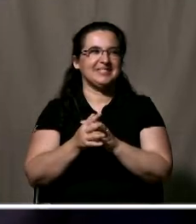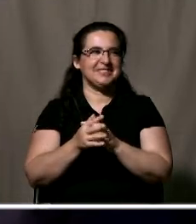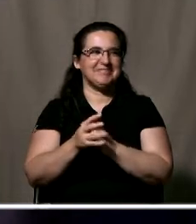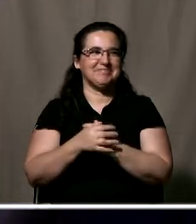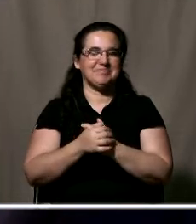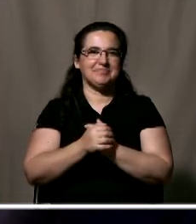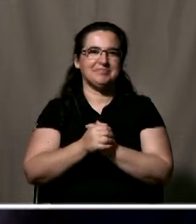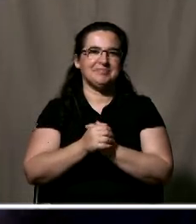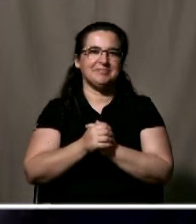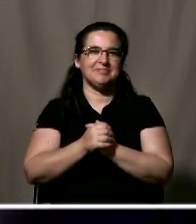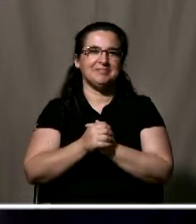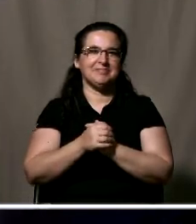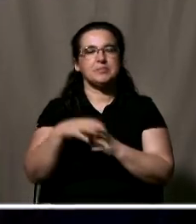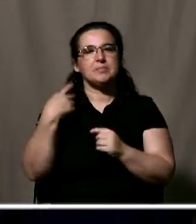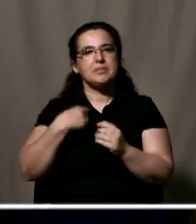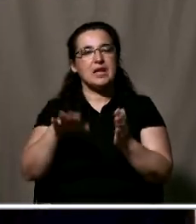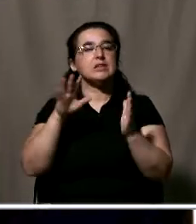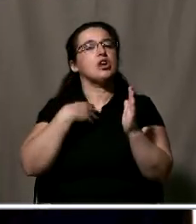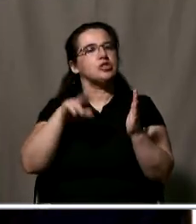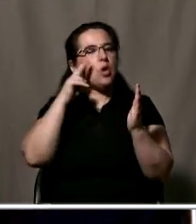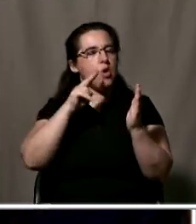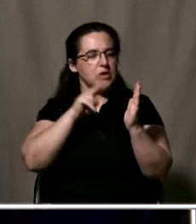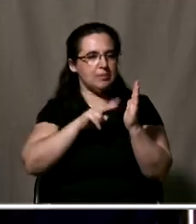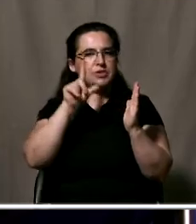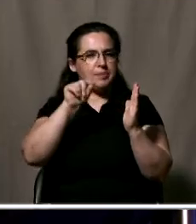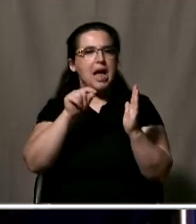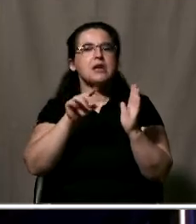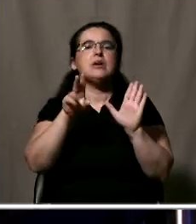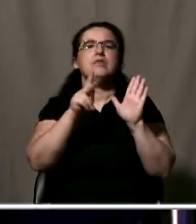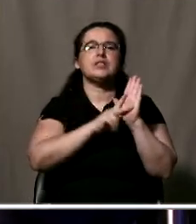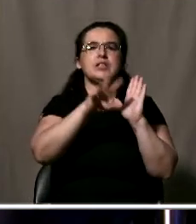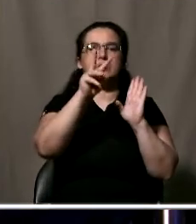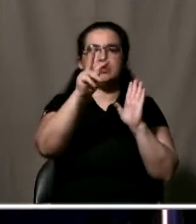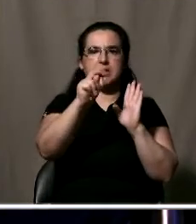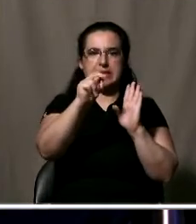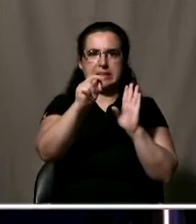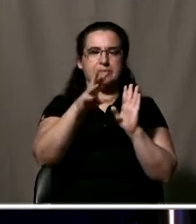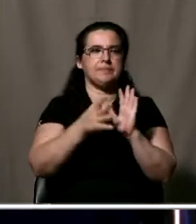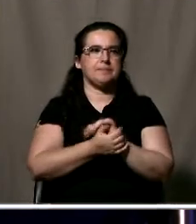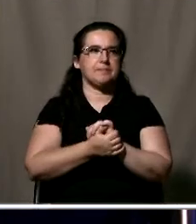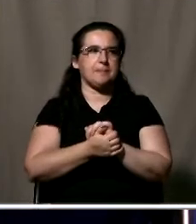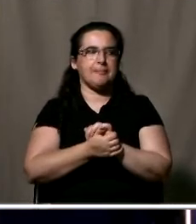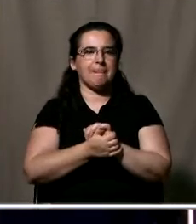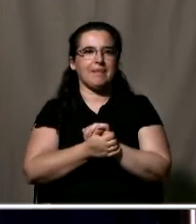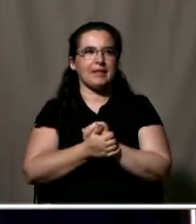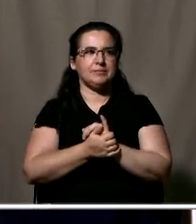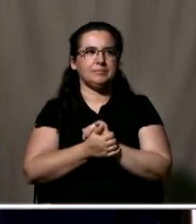14. We look at verse 13 as well as verse 14. Vamos ler também o verso 13, além do verso